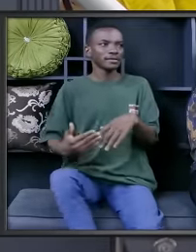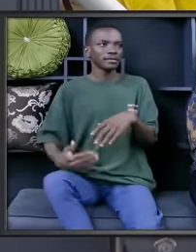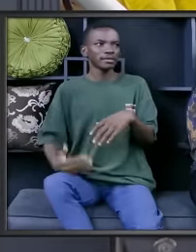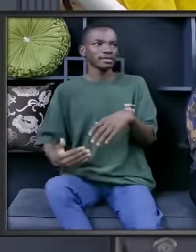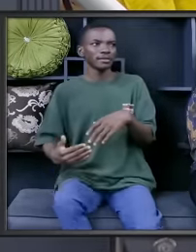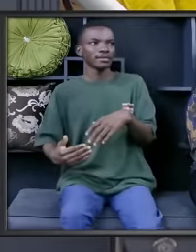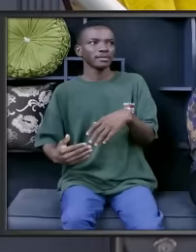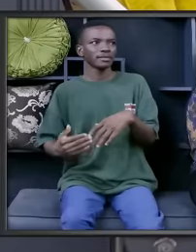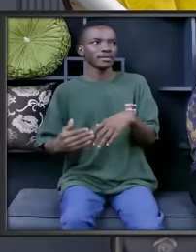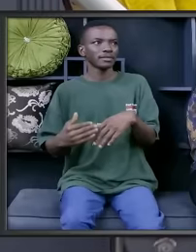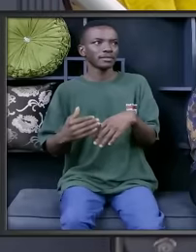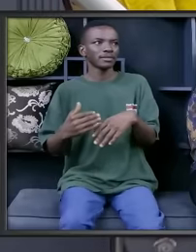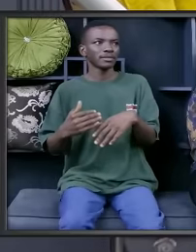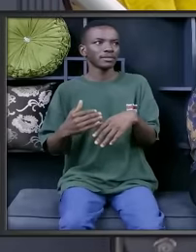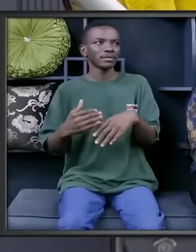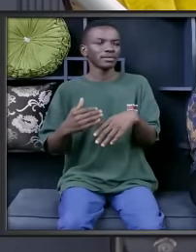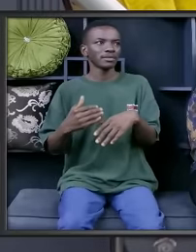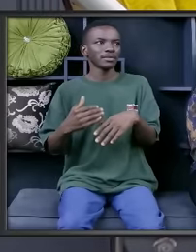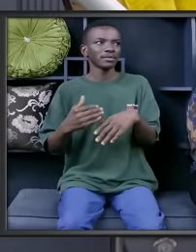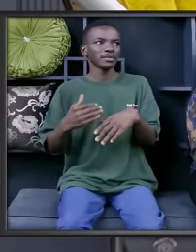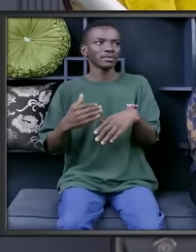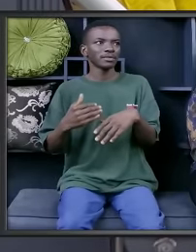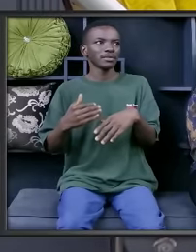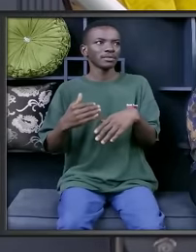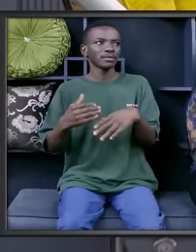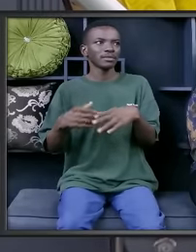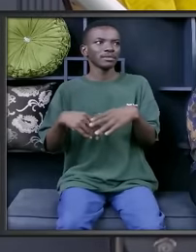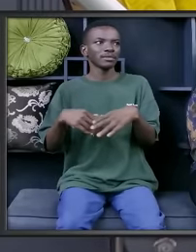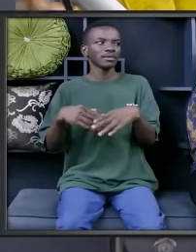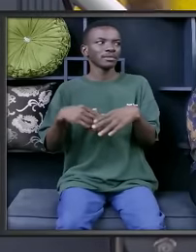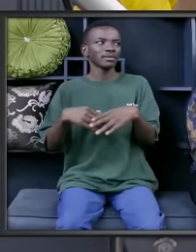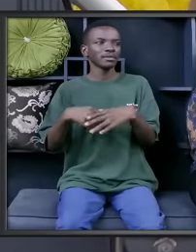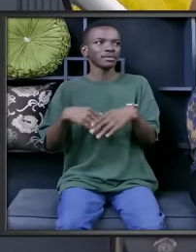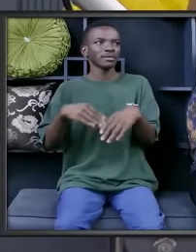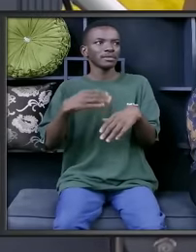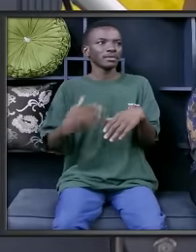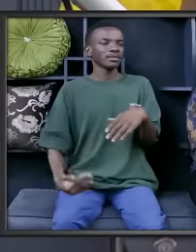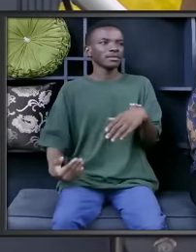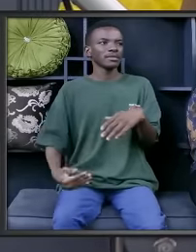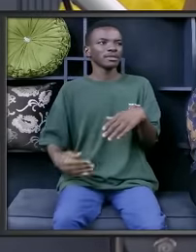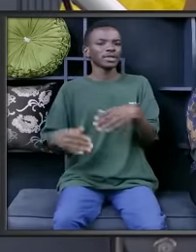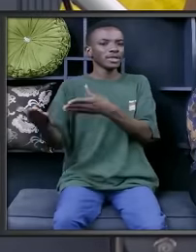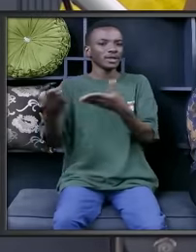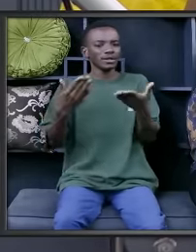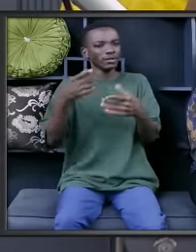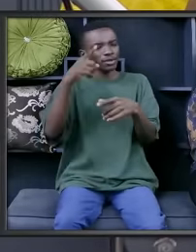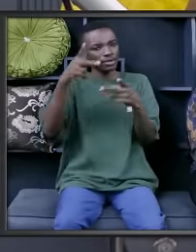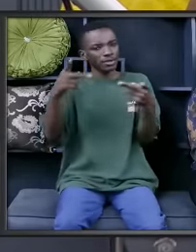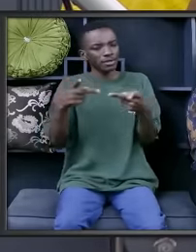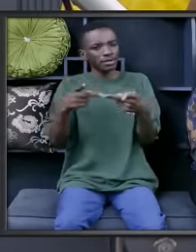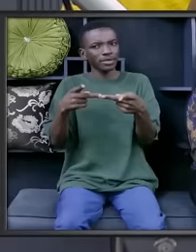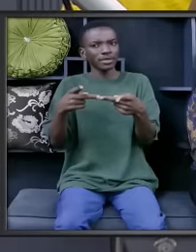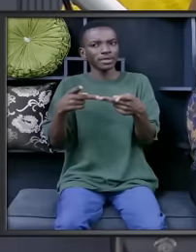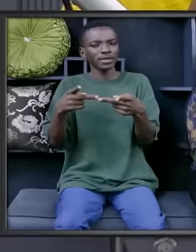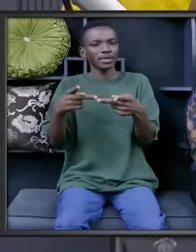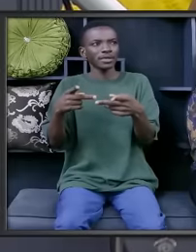stitch the. He there my lap. Any woman, any of your workers can come and see it. Here he break him. I can't carry because in our place, if your husband they